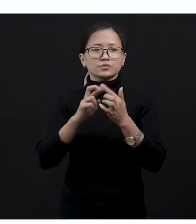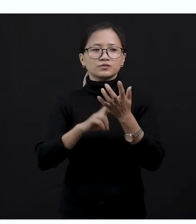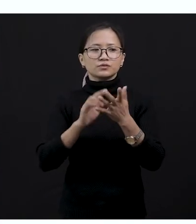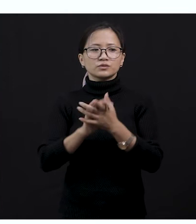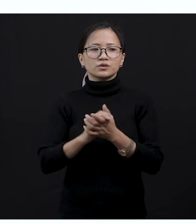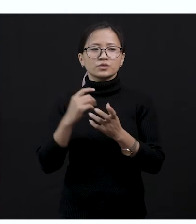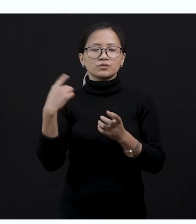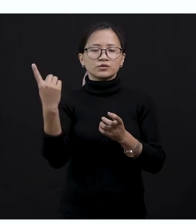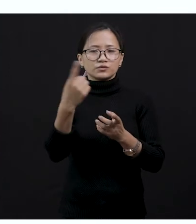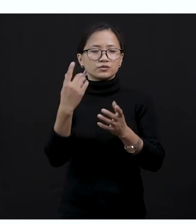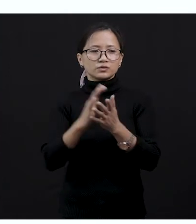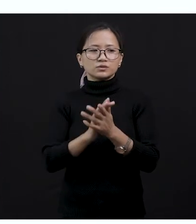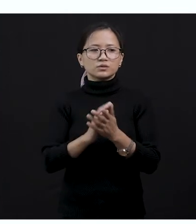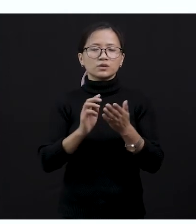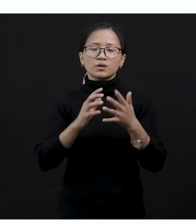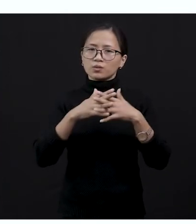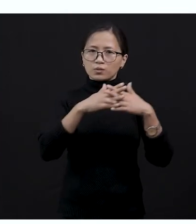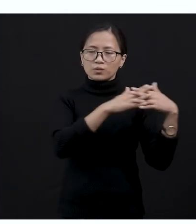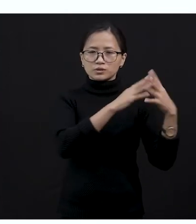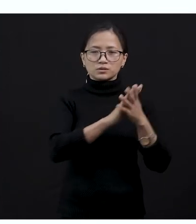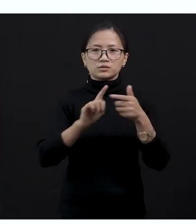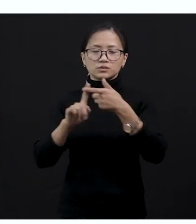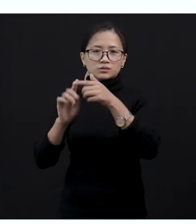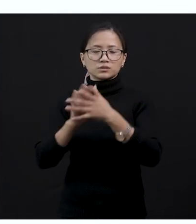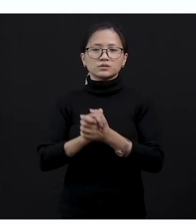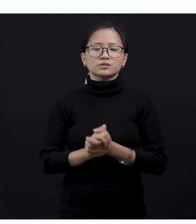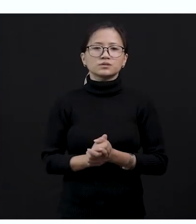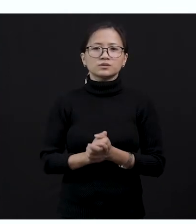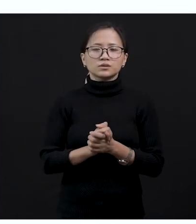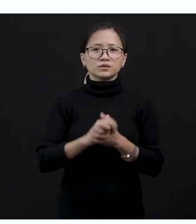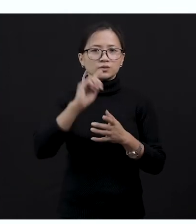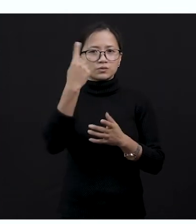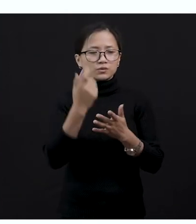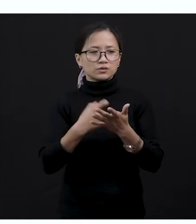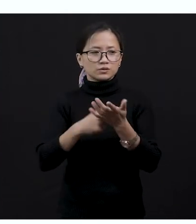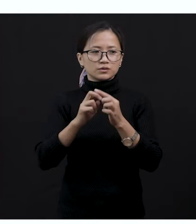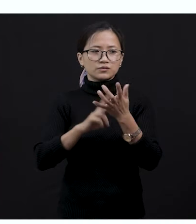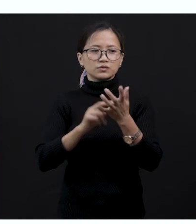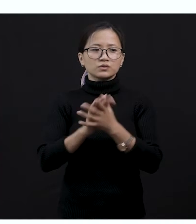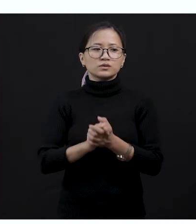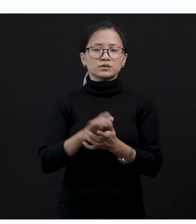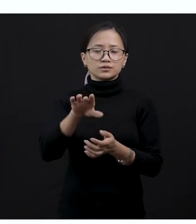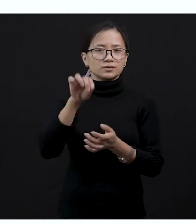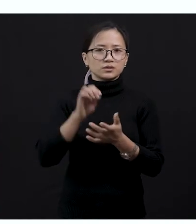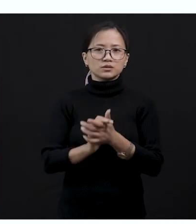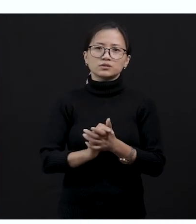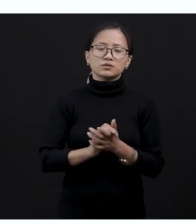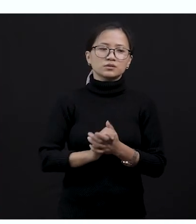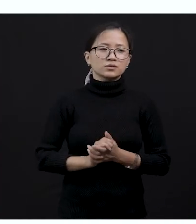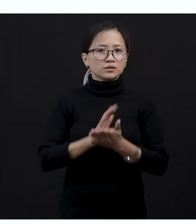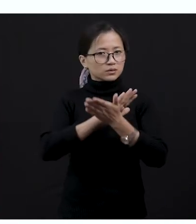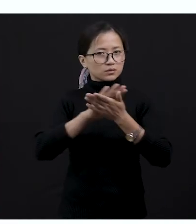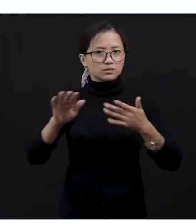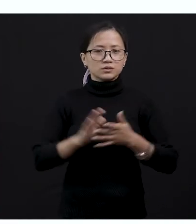of the earth is from west to east. And one revolution, to